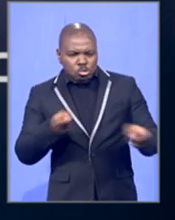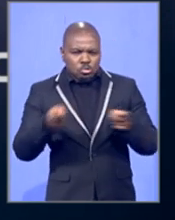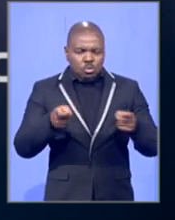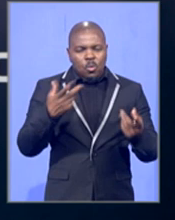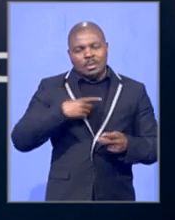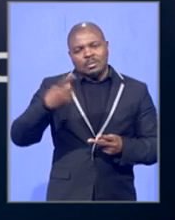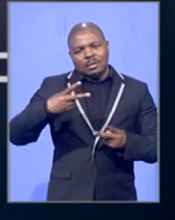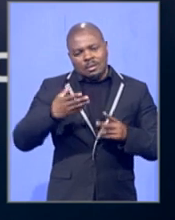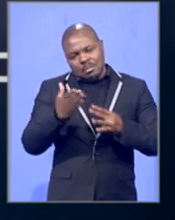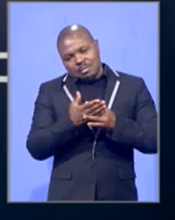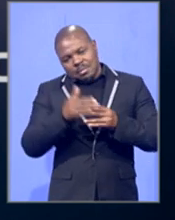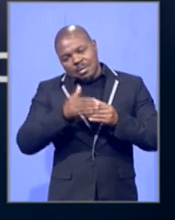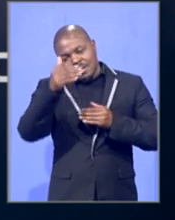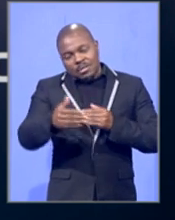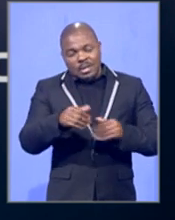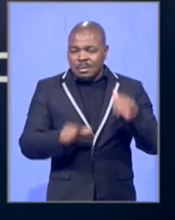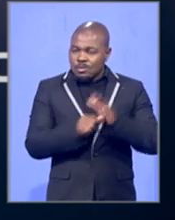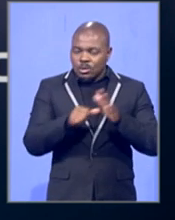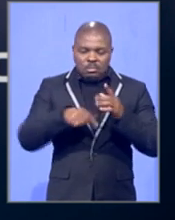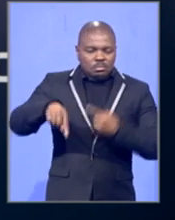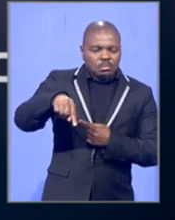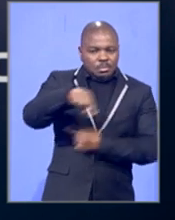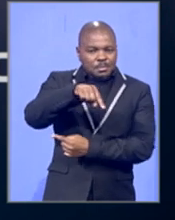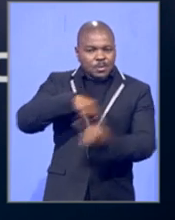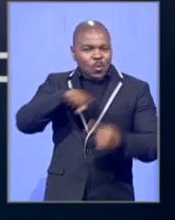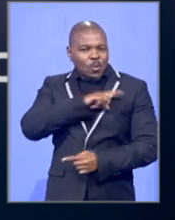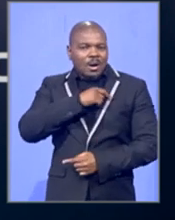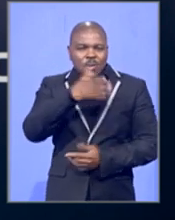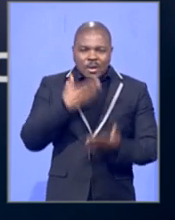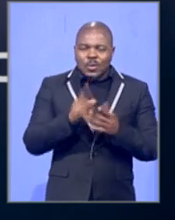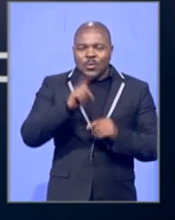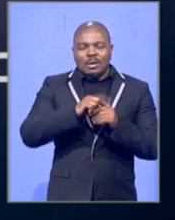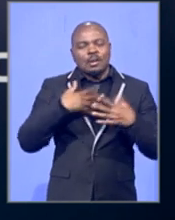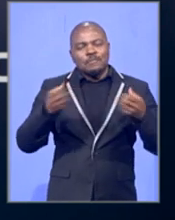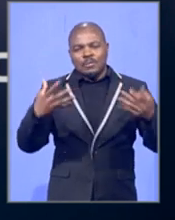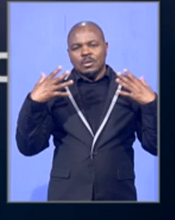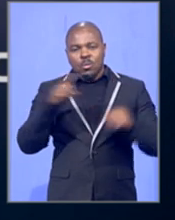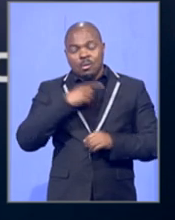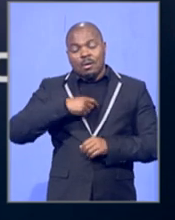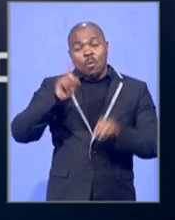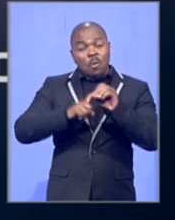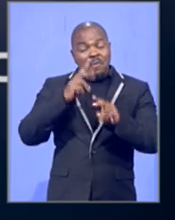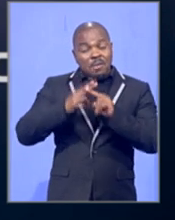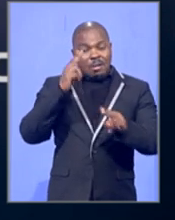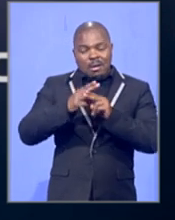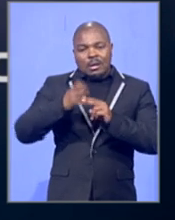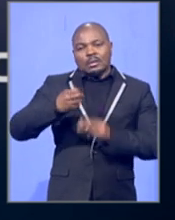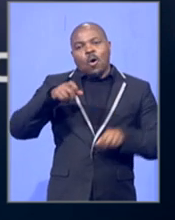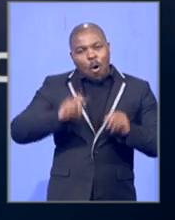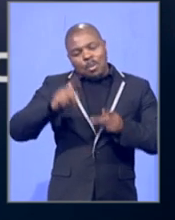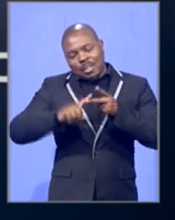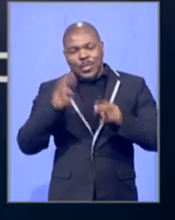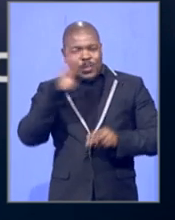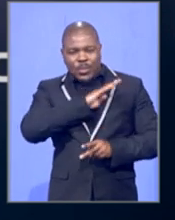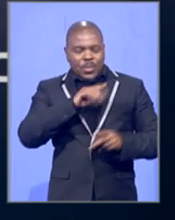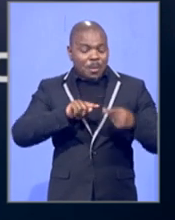second half. And it's important to rotate to keep fresh, because we know the quarterfinals, there's no second chance. We know it's not about 3 points.